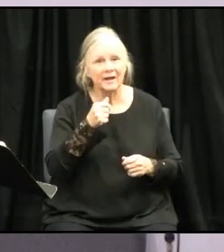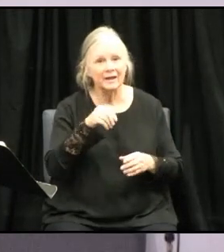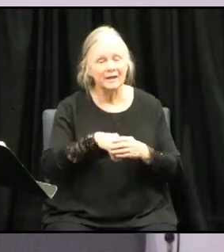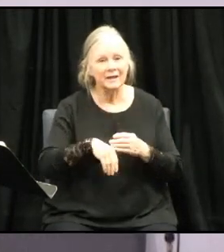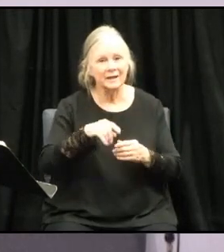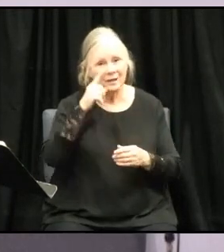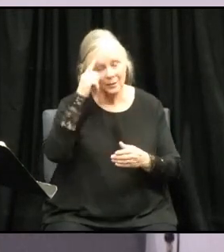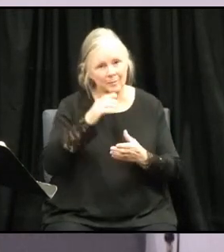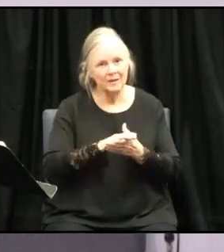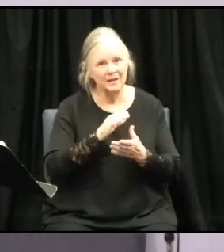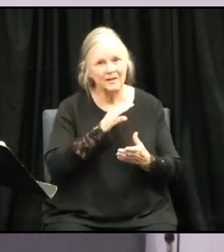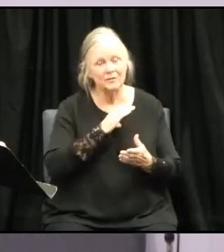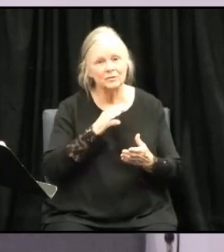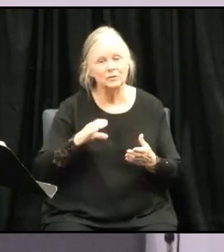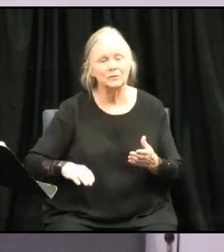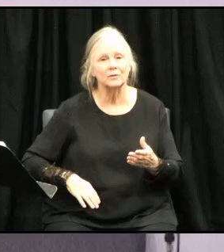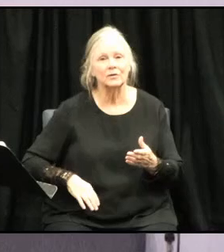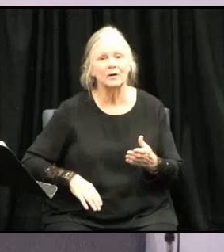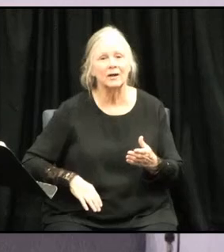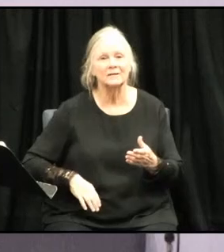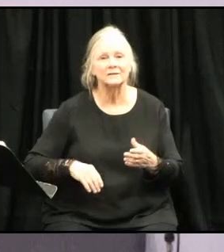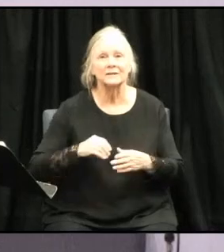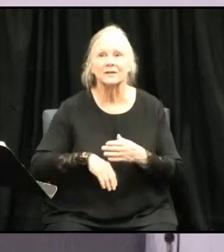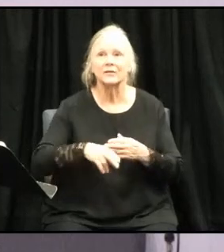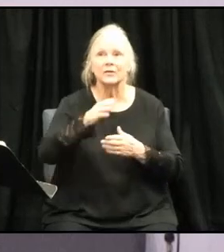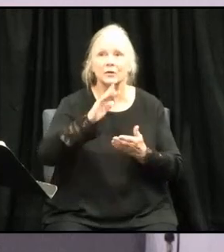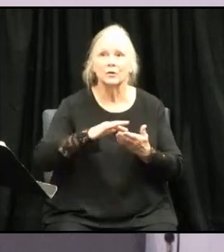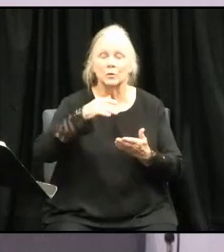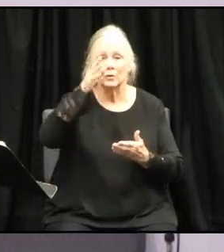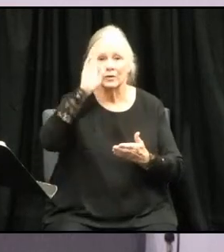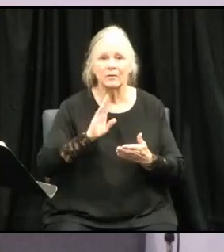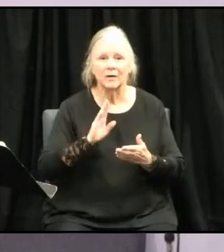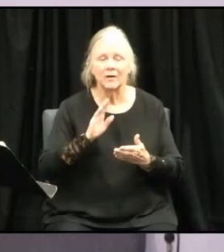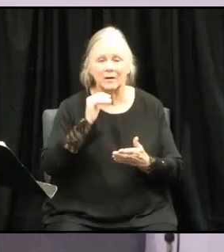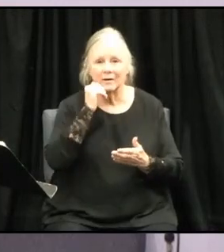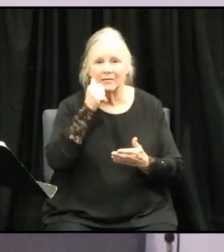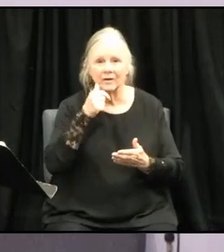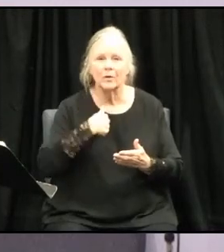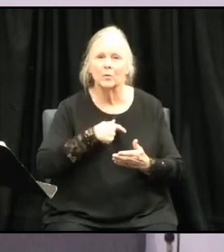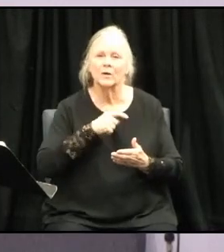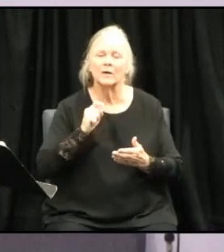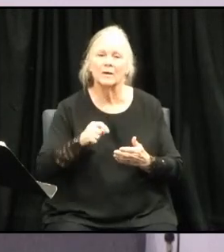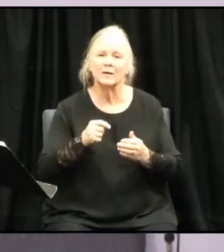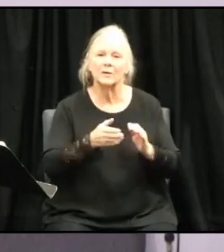way to glory with God one glad day because of his faithfulness, his love for us, celebrate it.